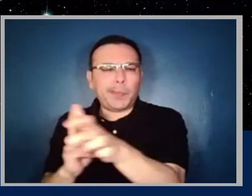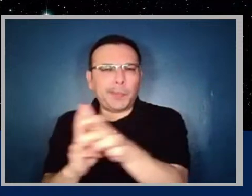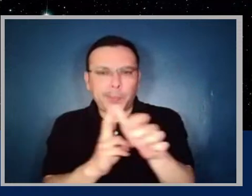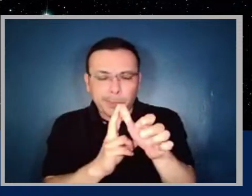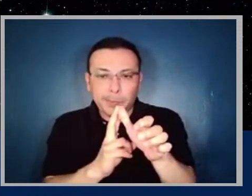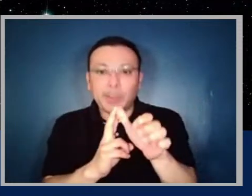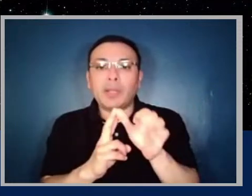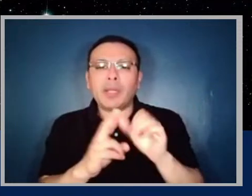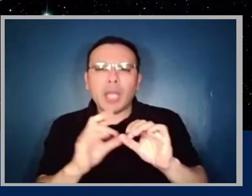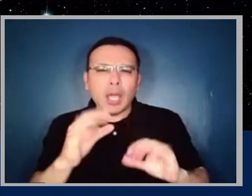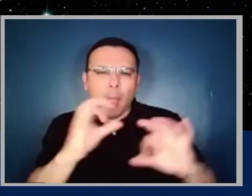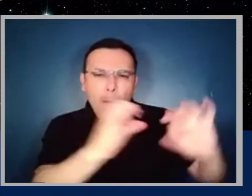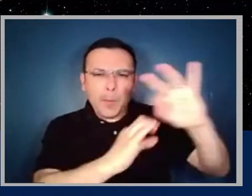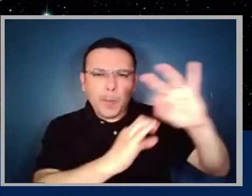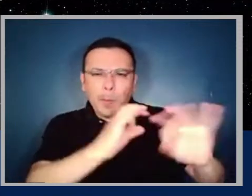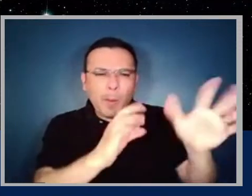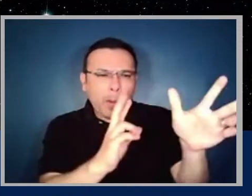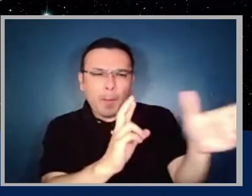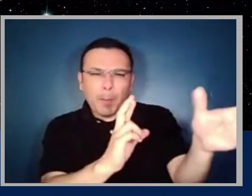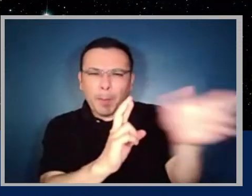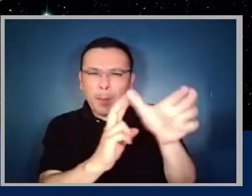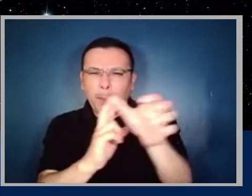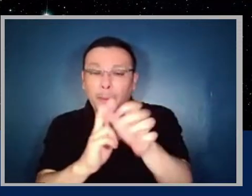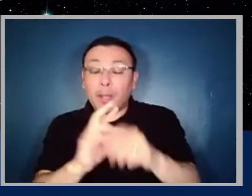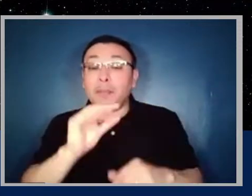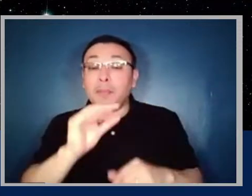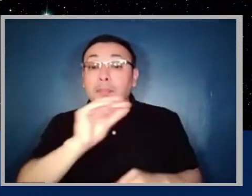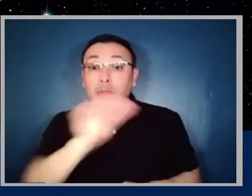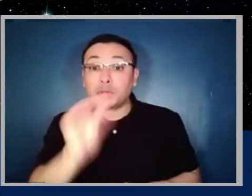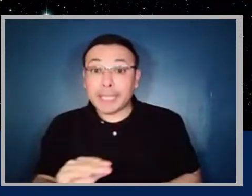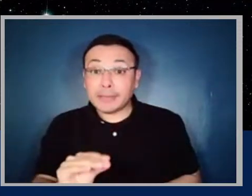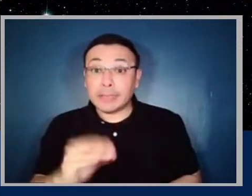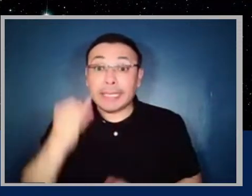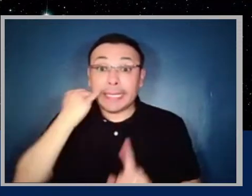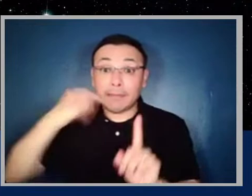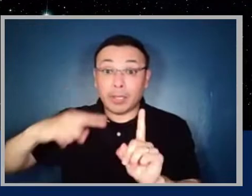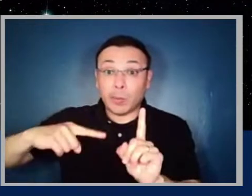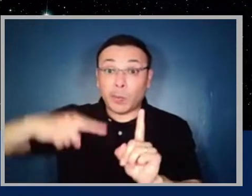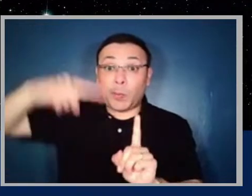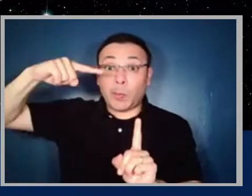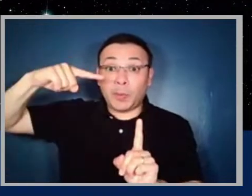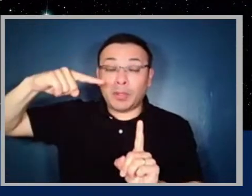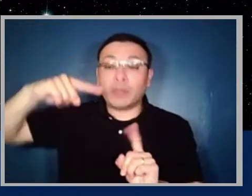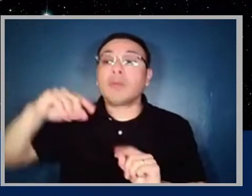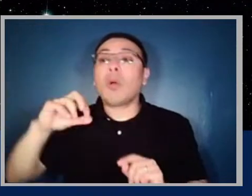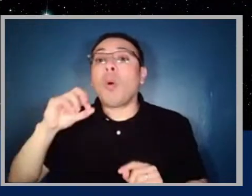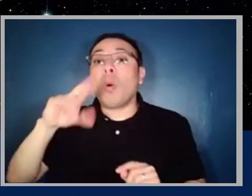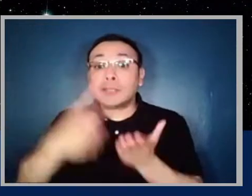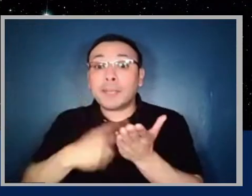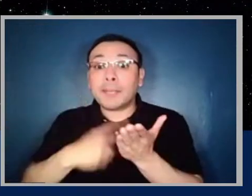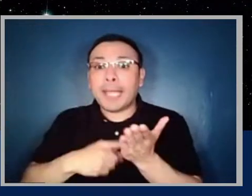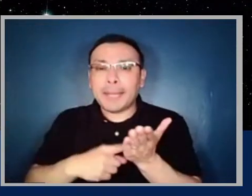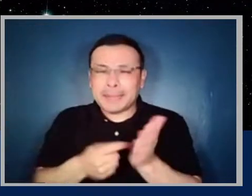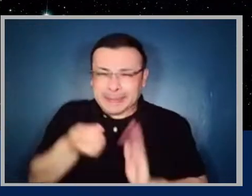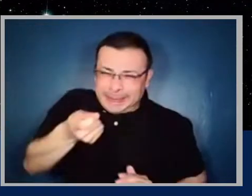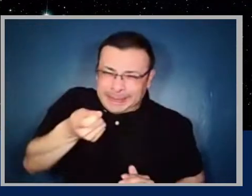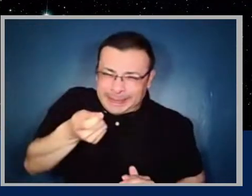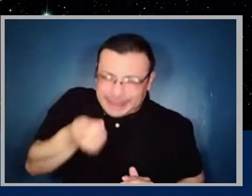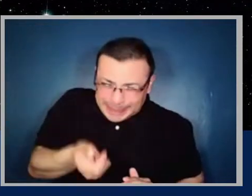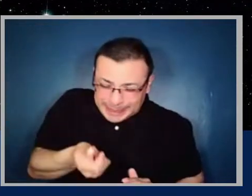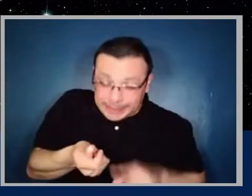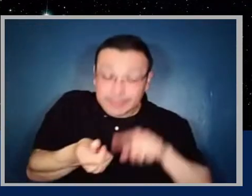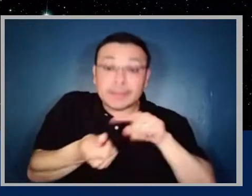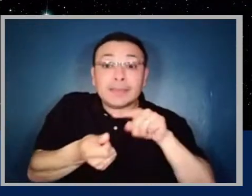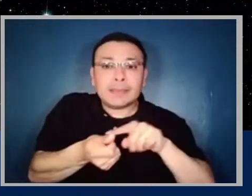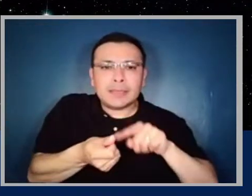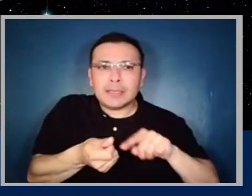that they're getting. And if there's above a certain threshold or even a trace amount of a molecule we aren't